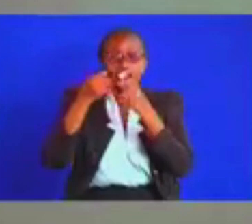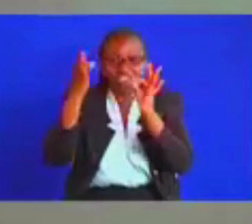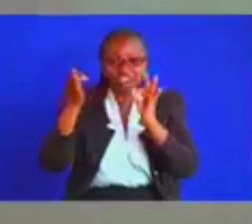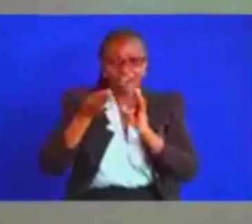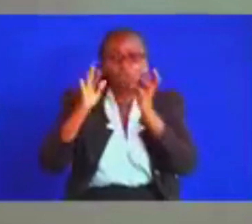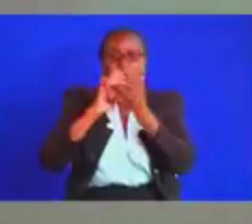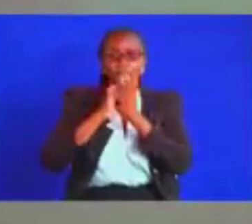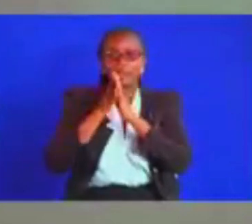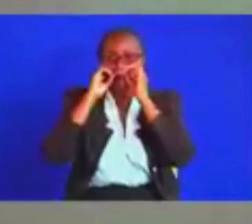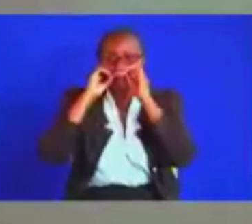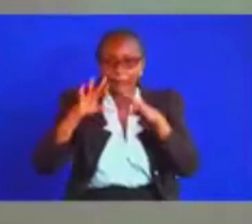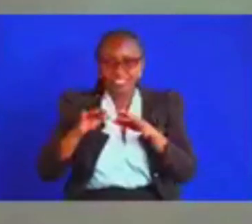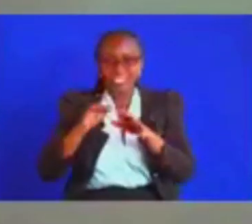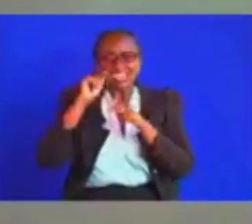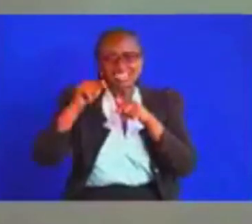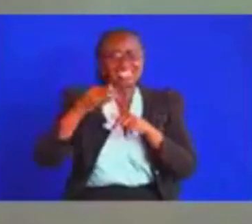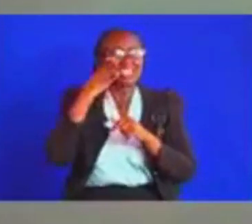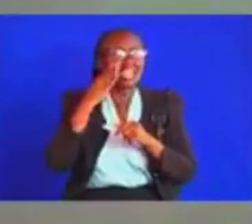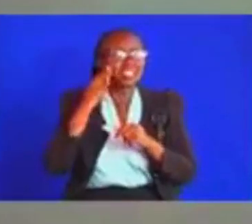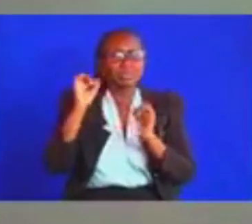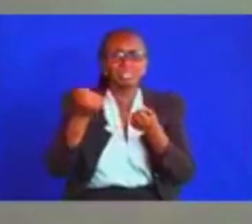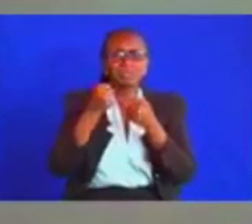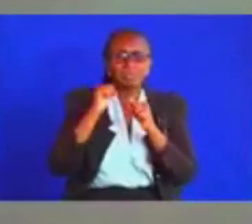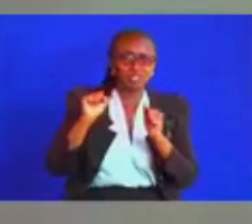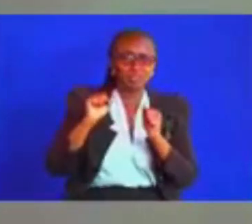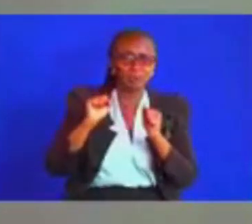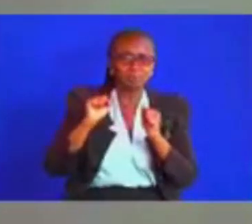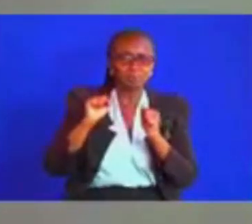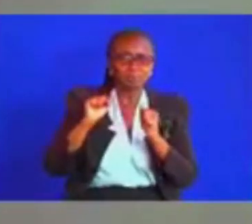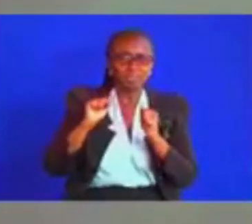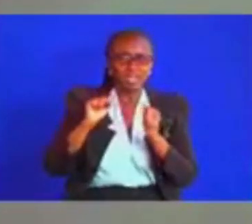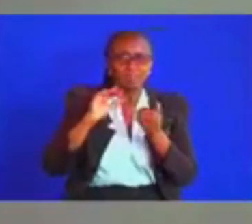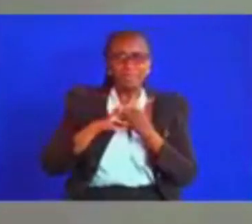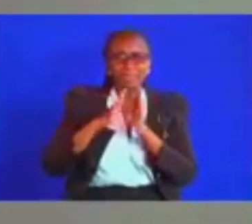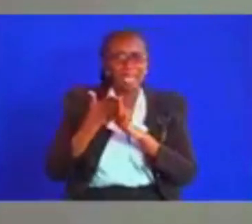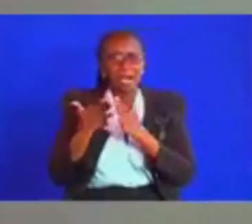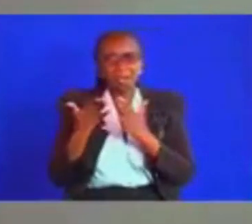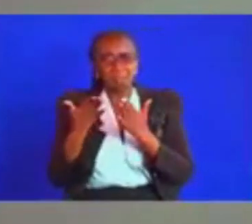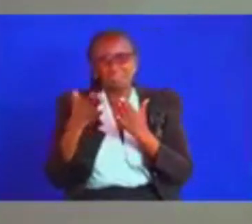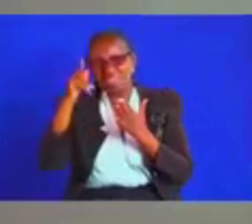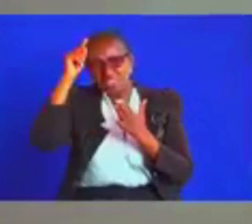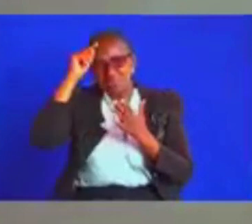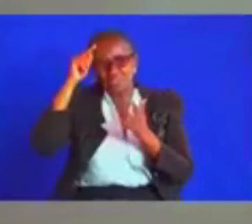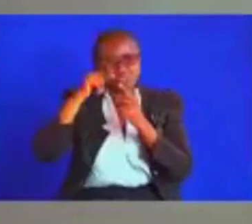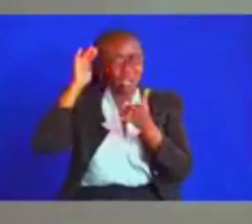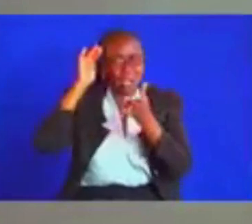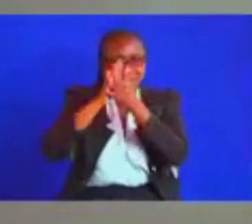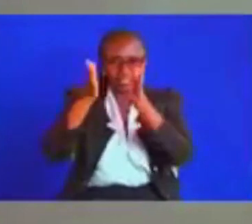blessed." This experience should not be foreign to a believer. Are we together now?